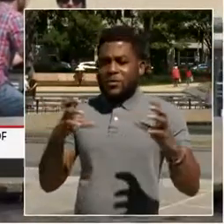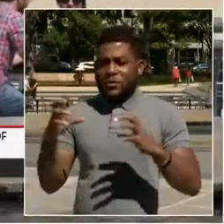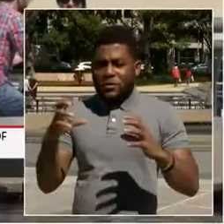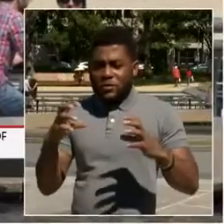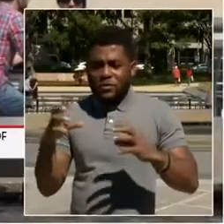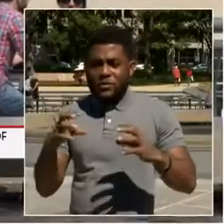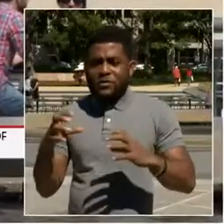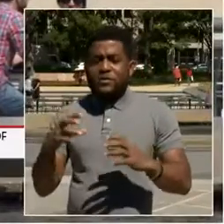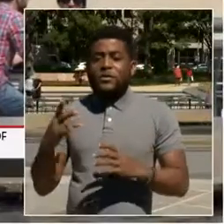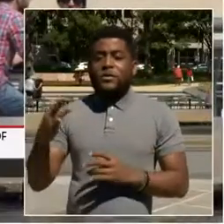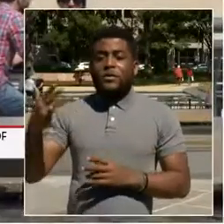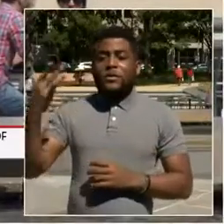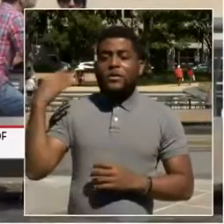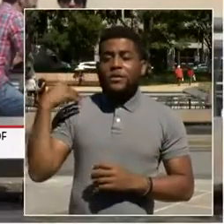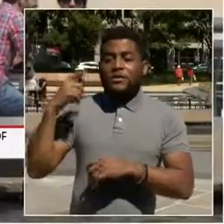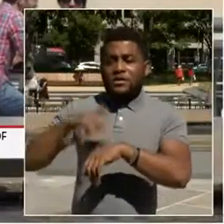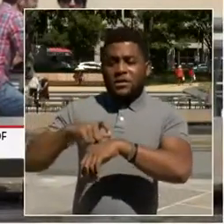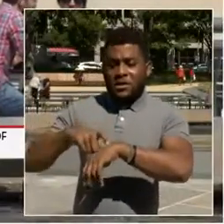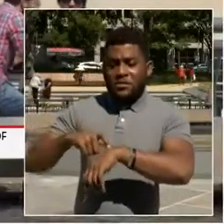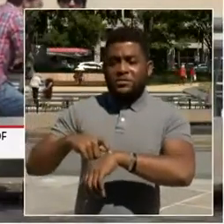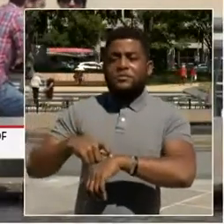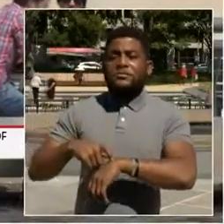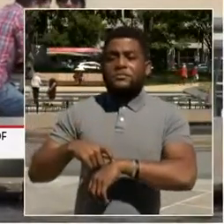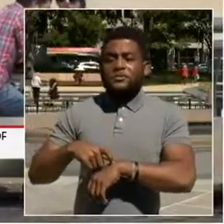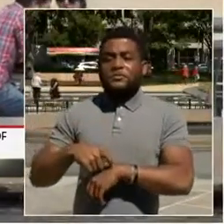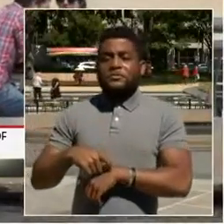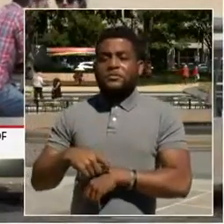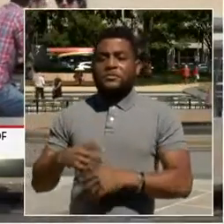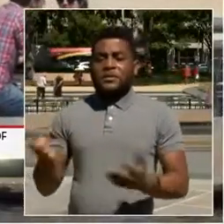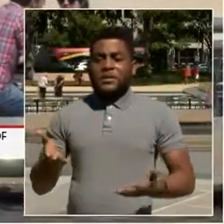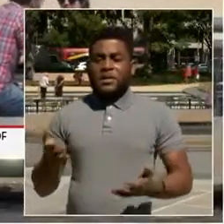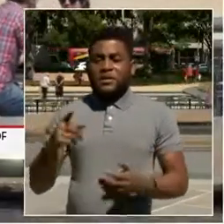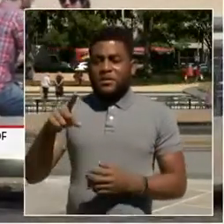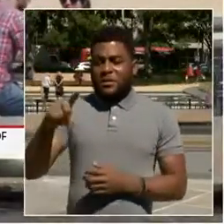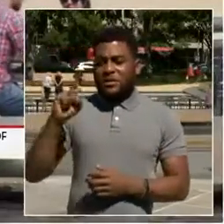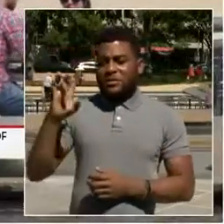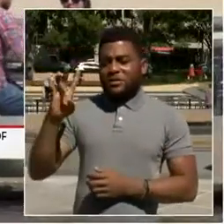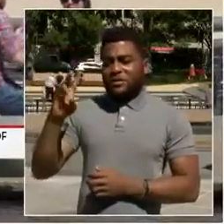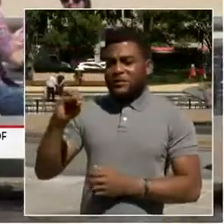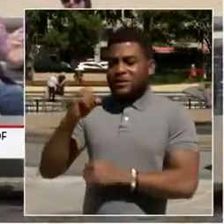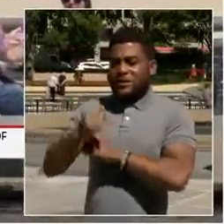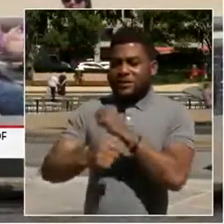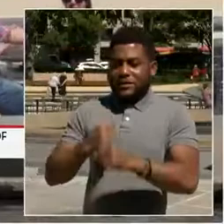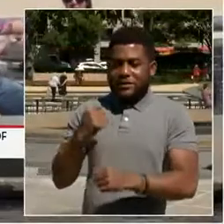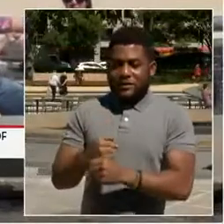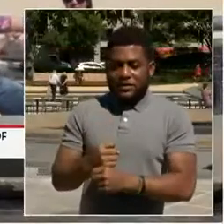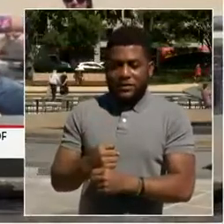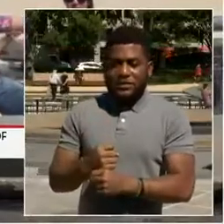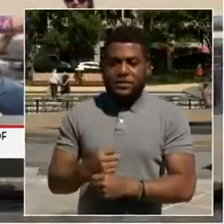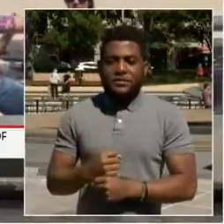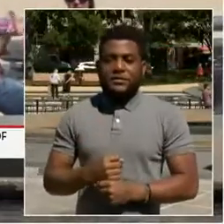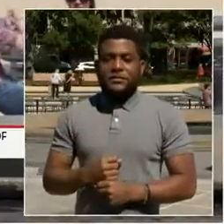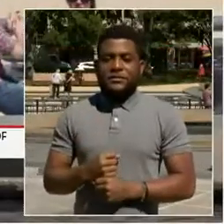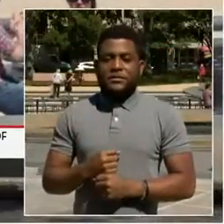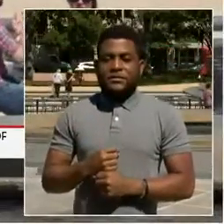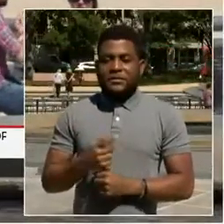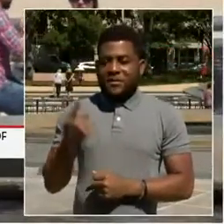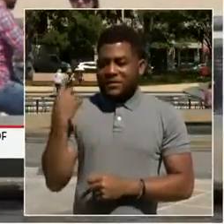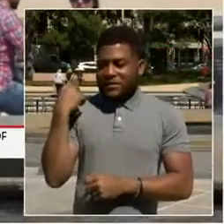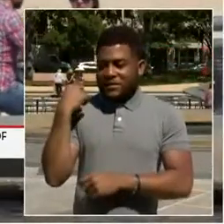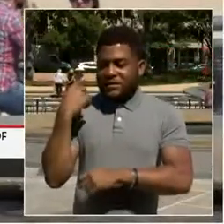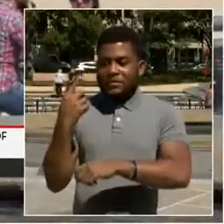170 years. Prior to today's renovation, the last changes to the park were made in